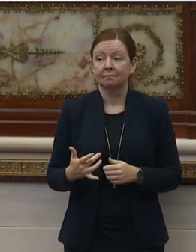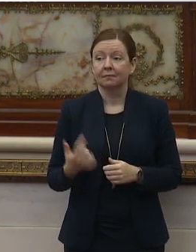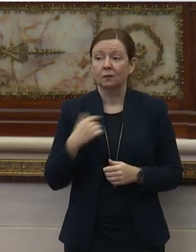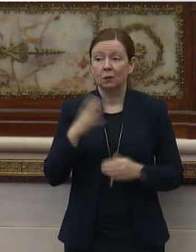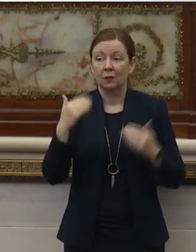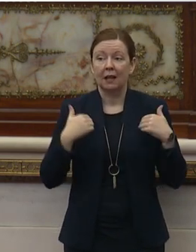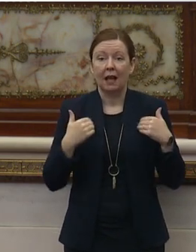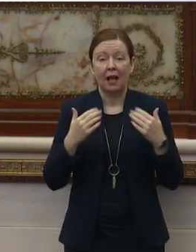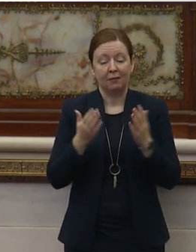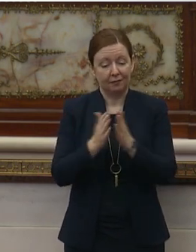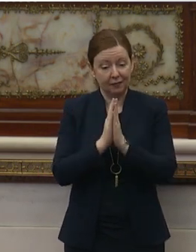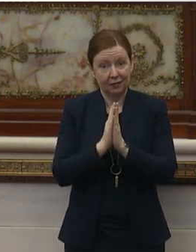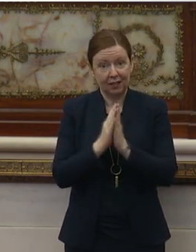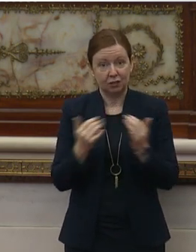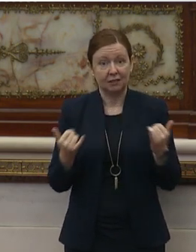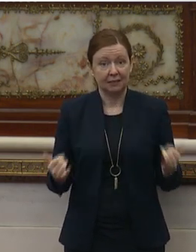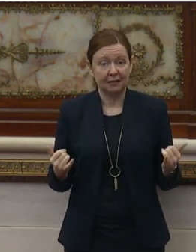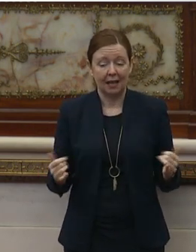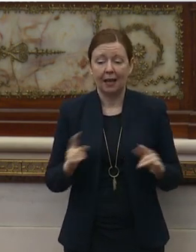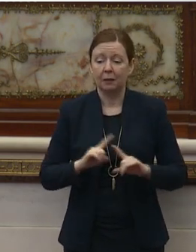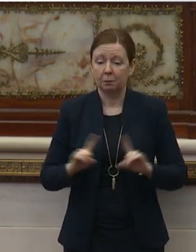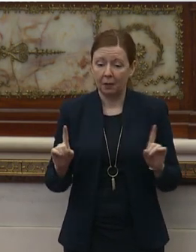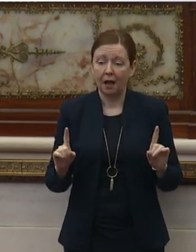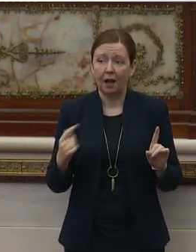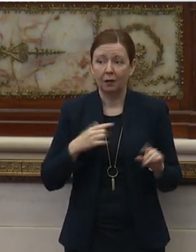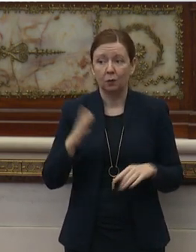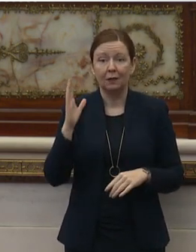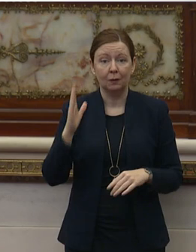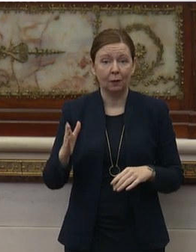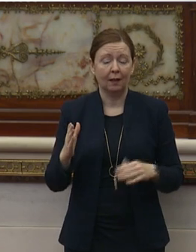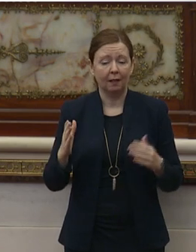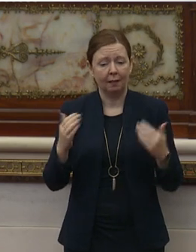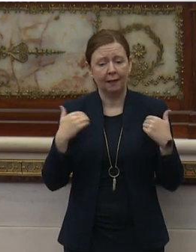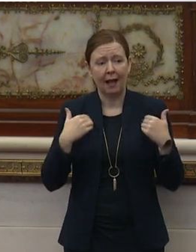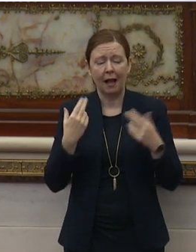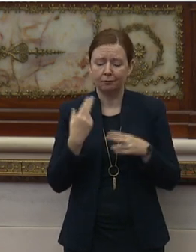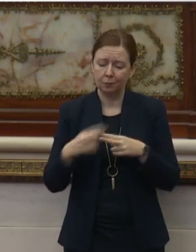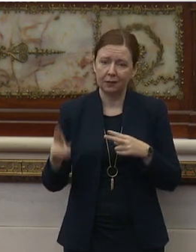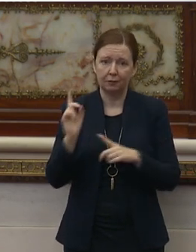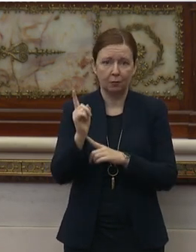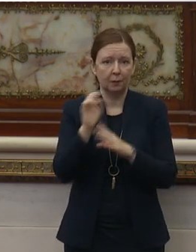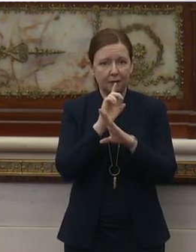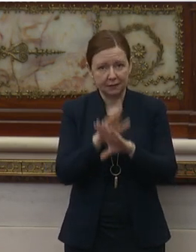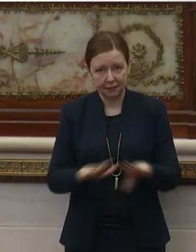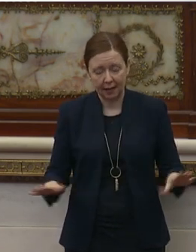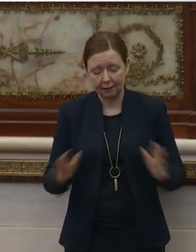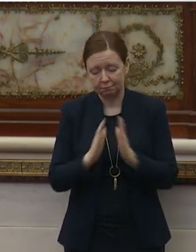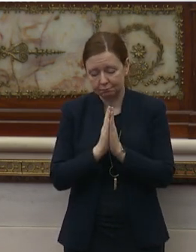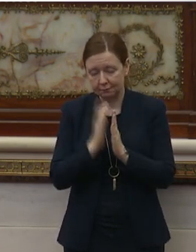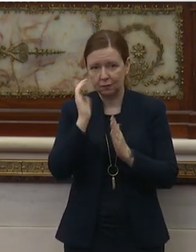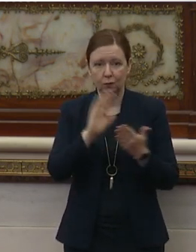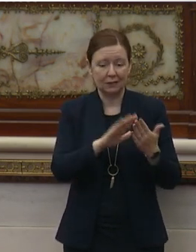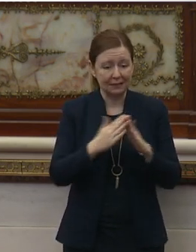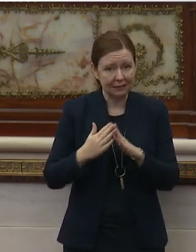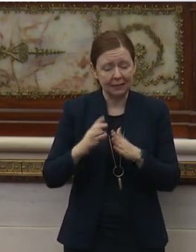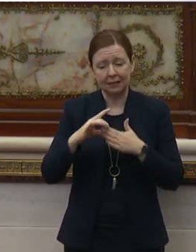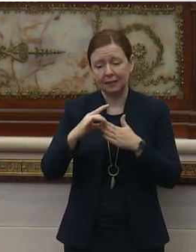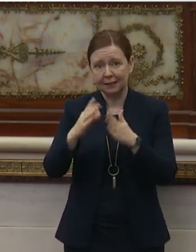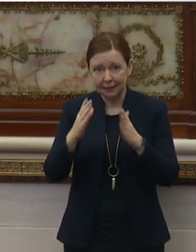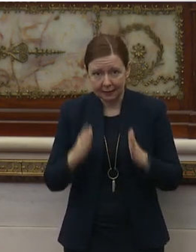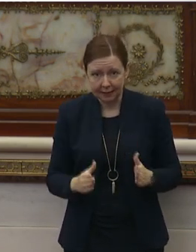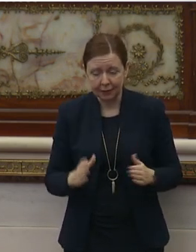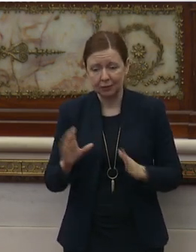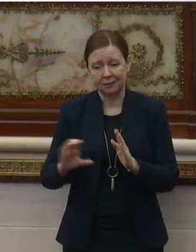We would have our invocation today, but we will, however, observe a very brief moment of silent prayer for our city, its leaders,